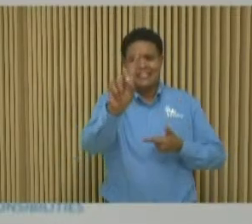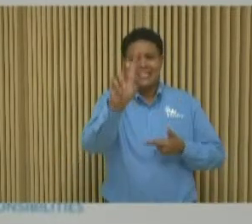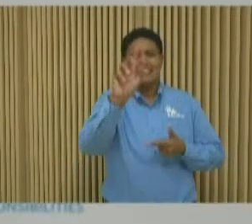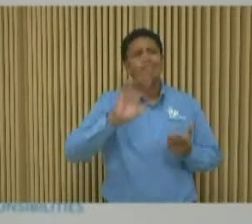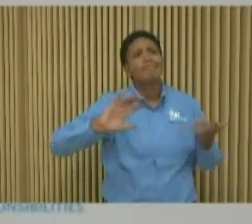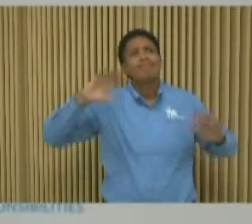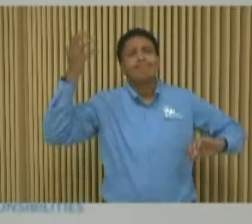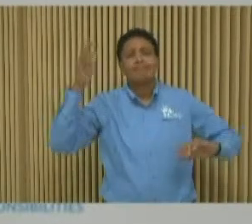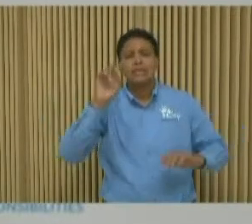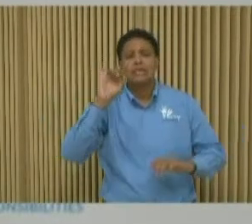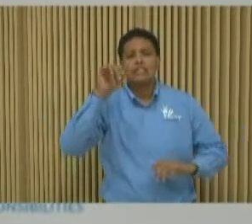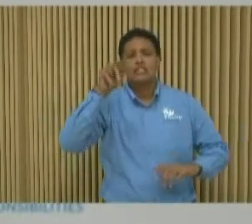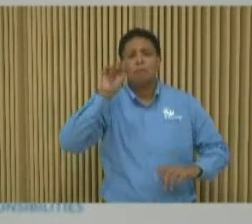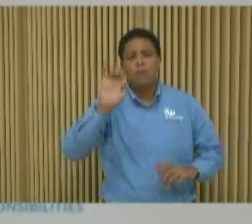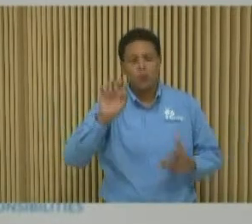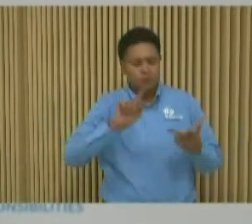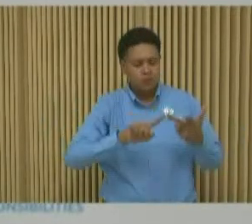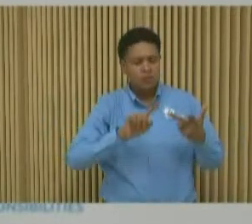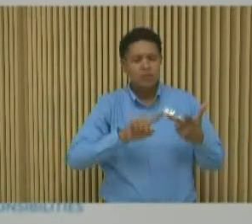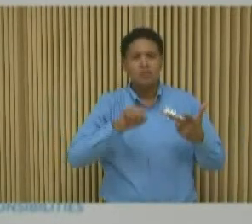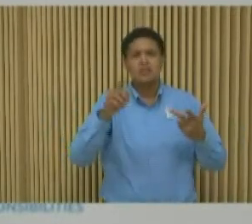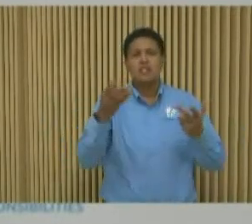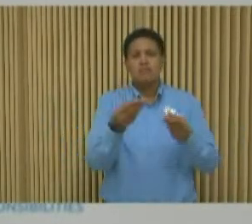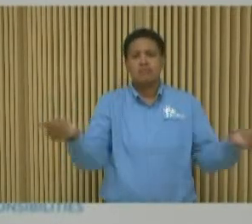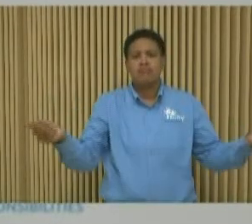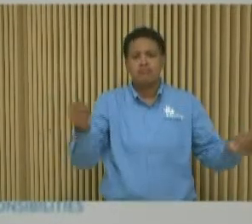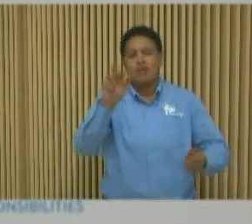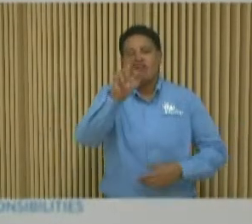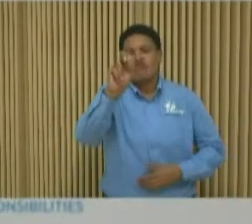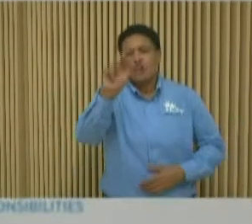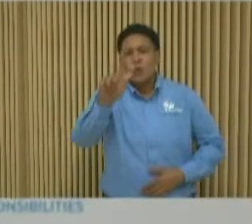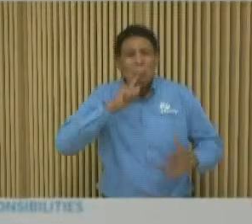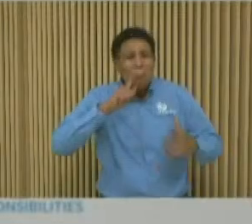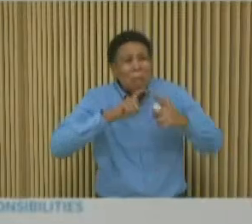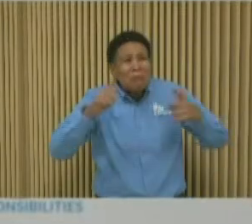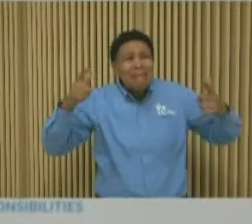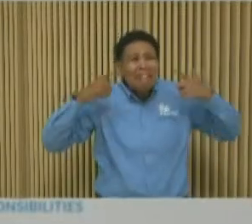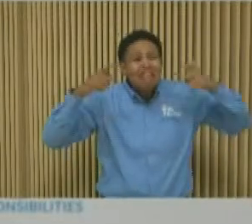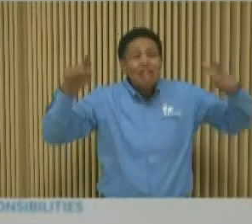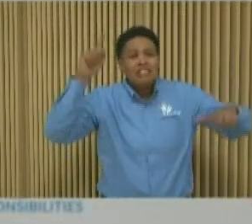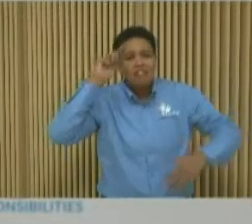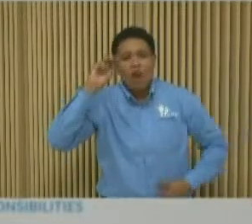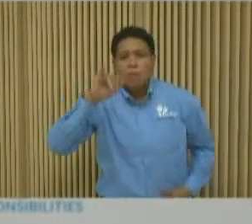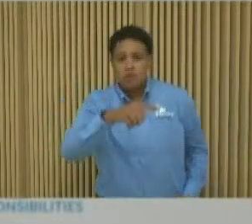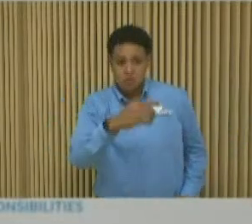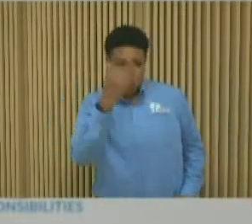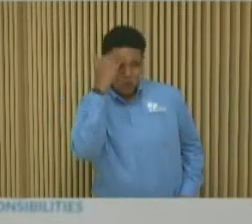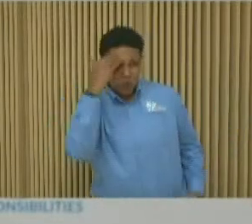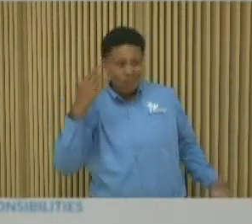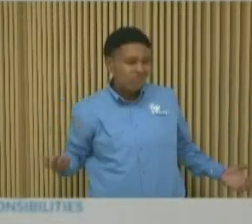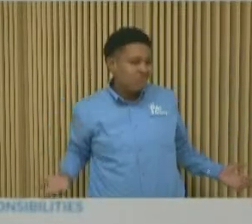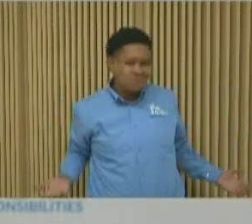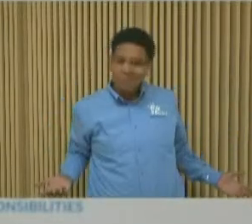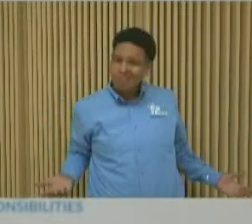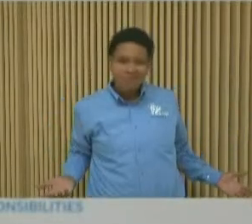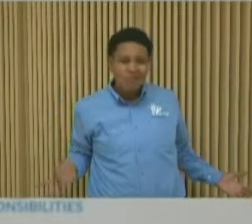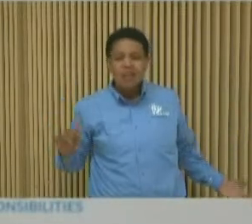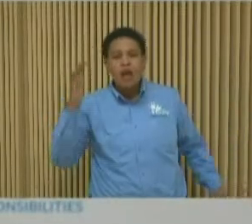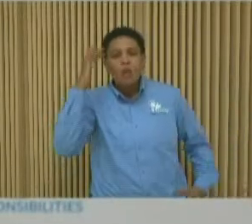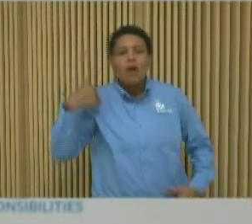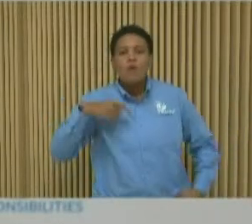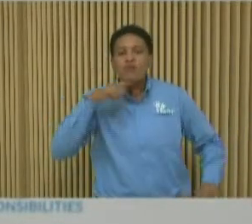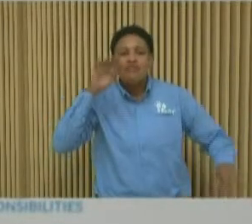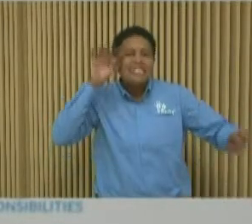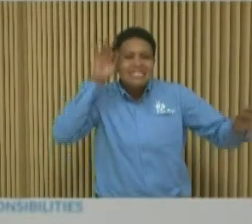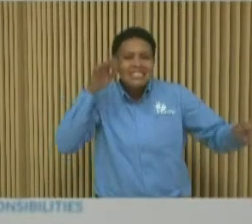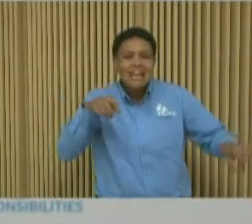major successes of the Ministry of Justice, but it is not known. And this is why we have decided to have these